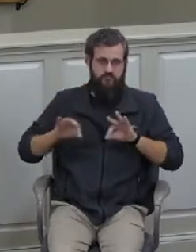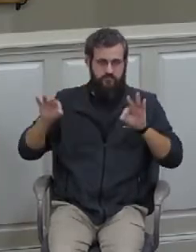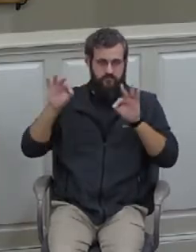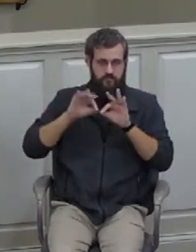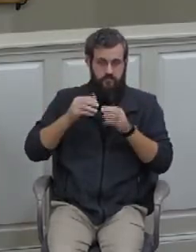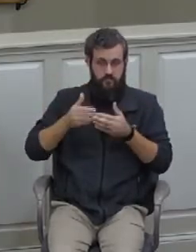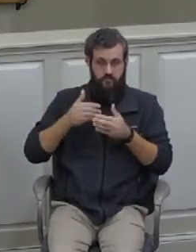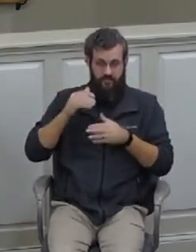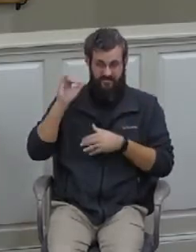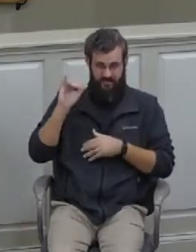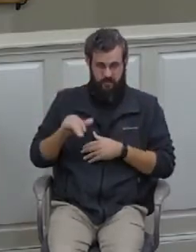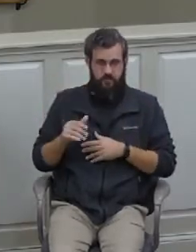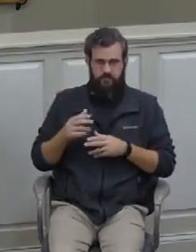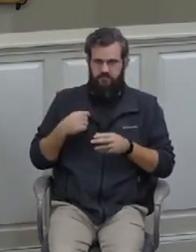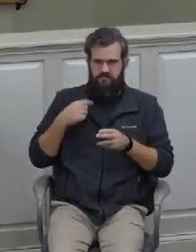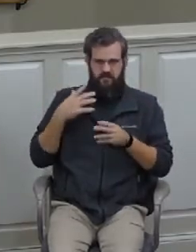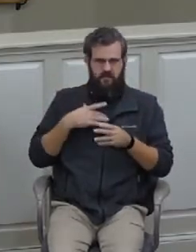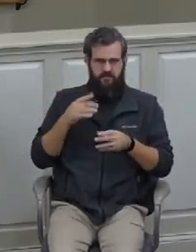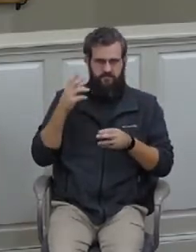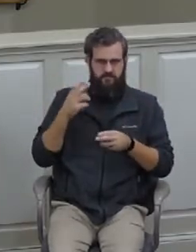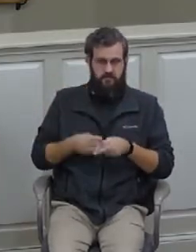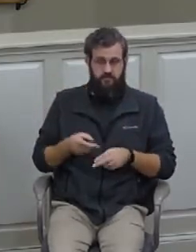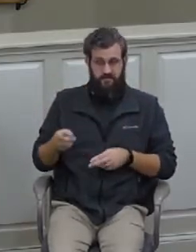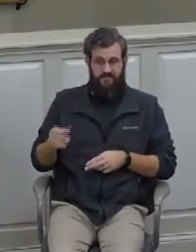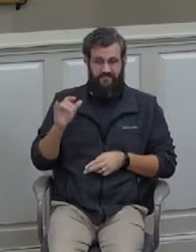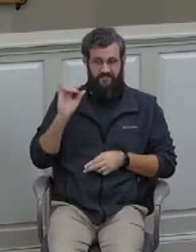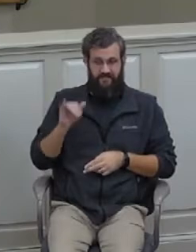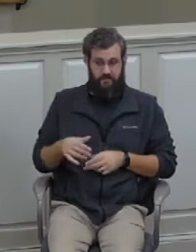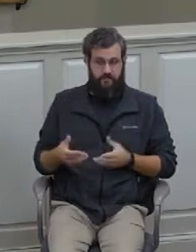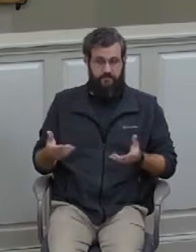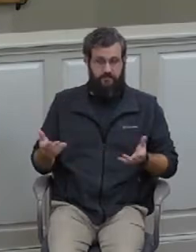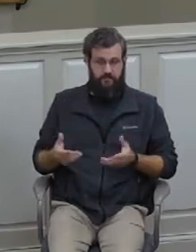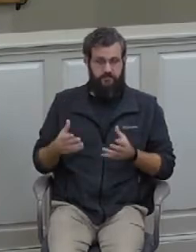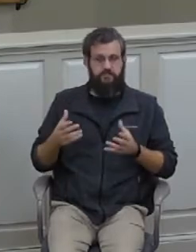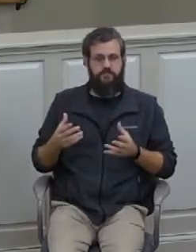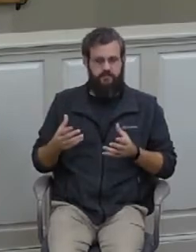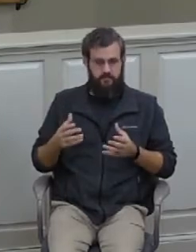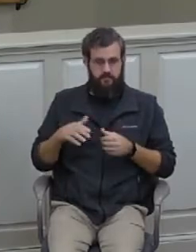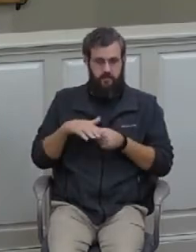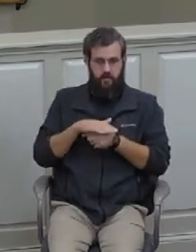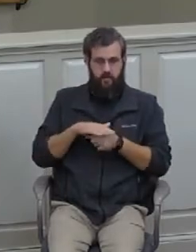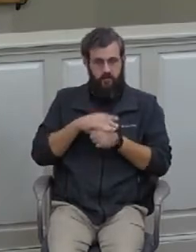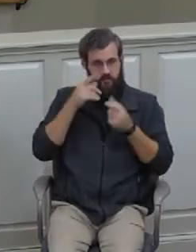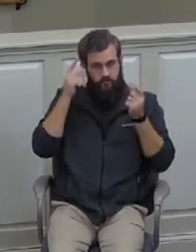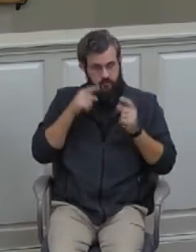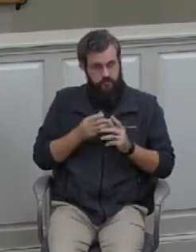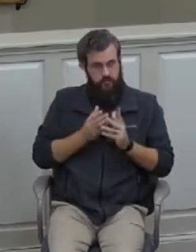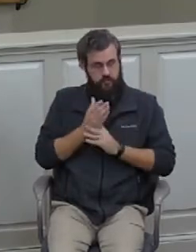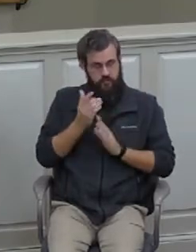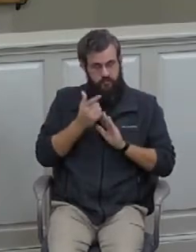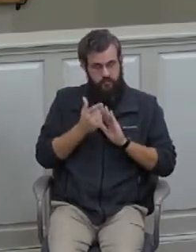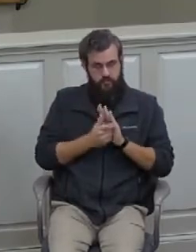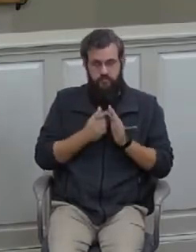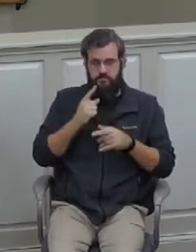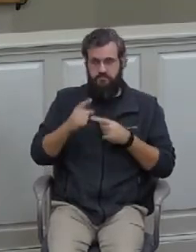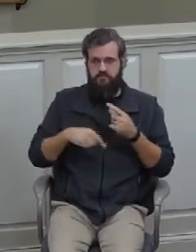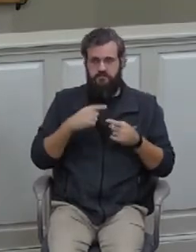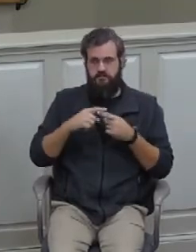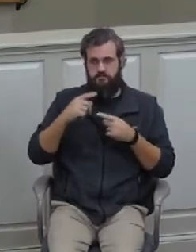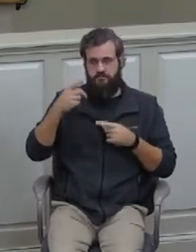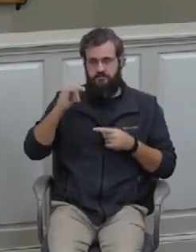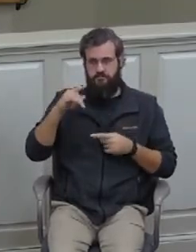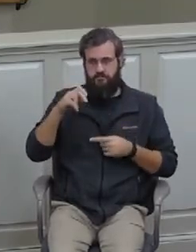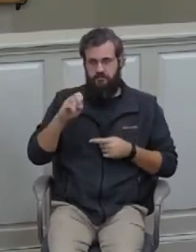possibility of him doing that this does incorporate the agreements locally achieved through attorneys on the pipeline